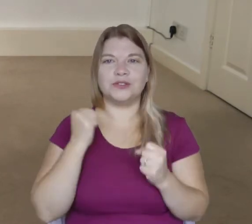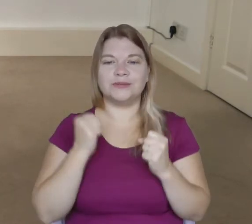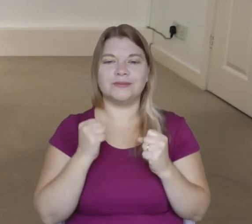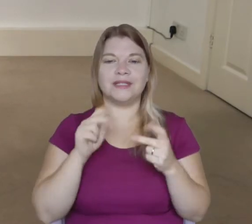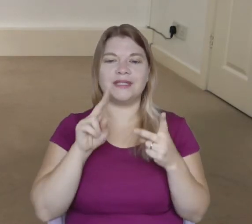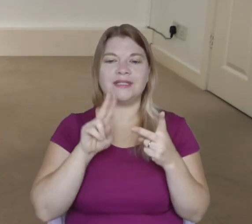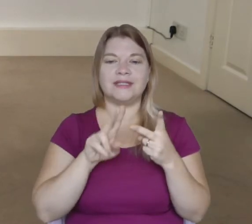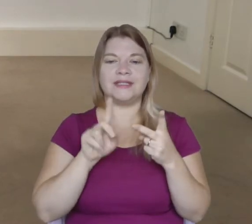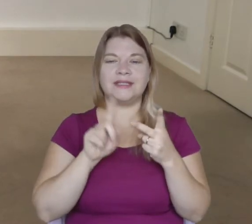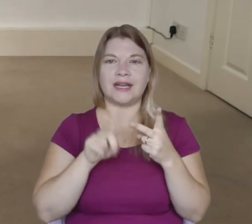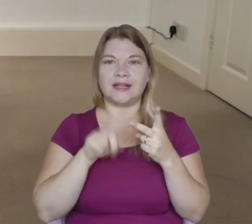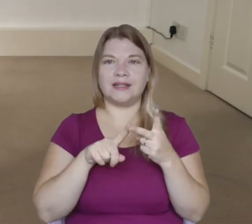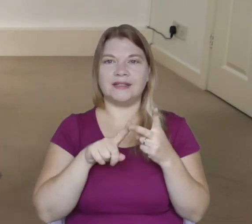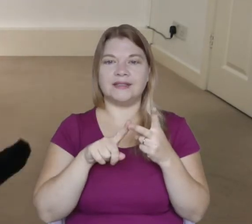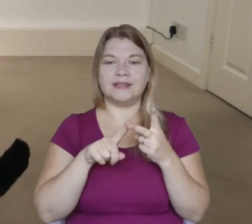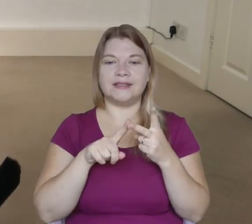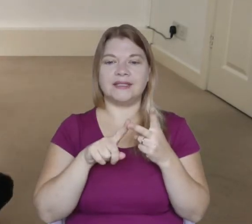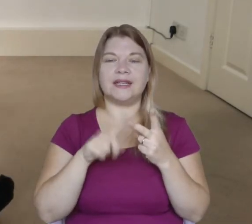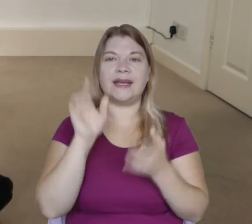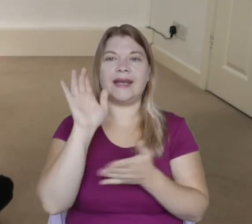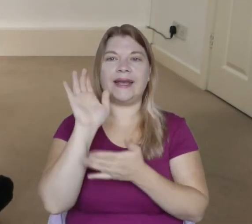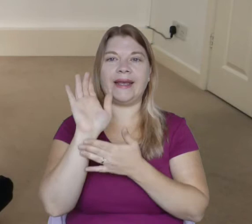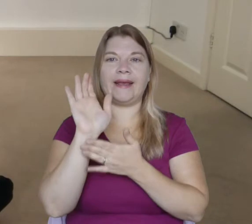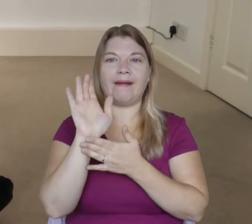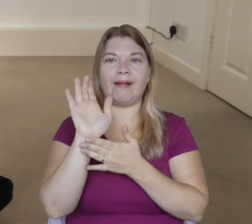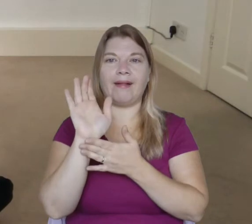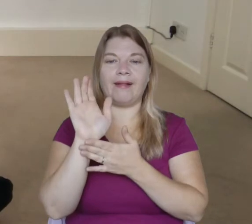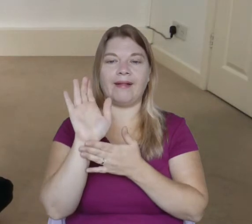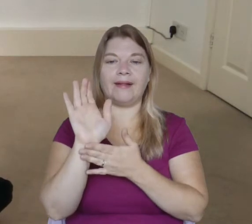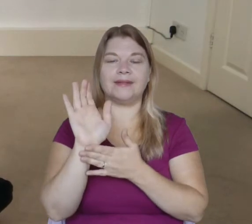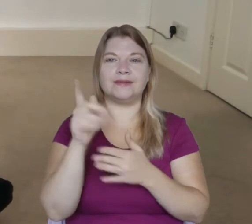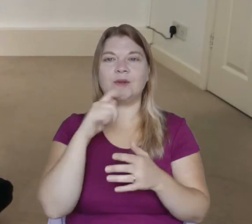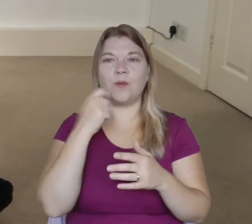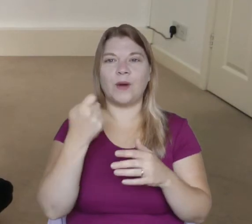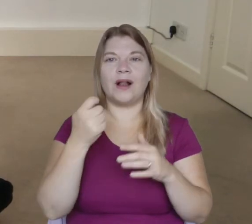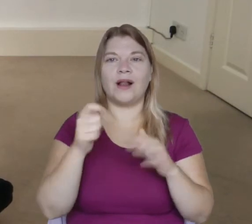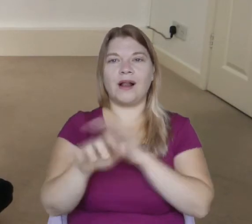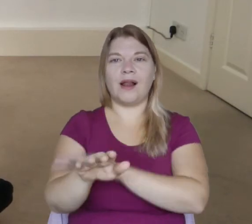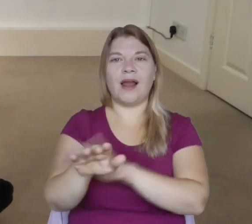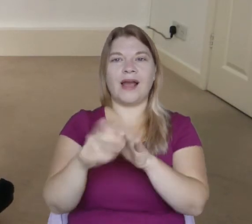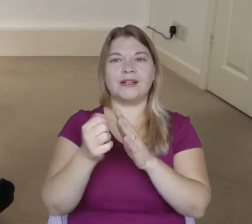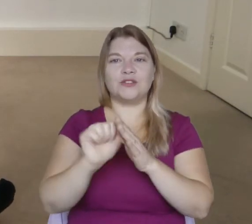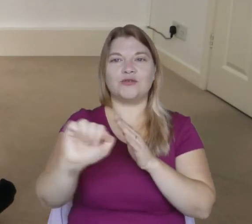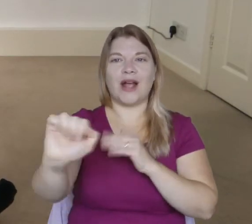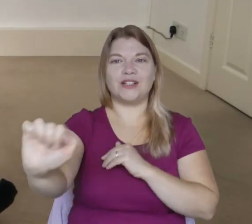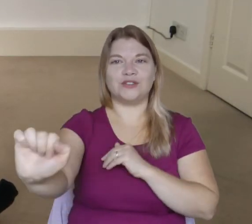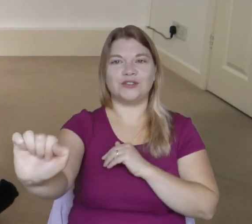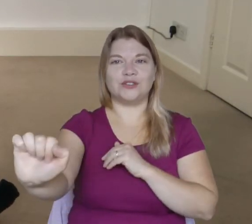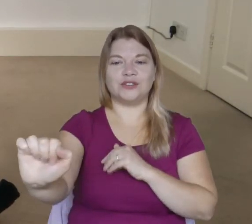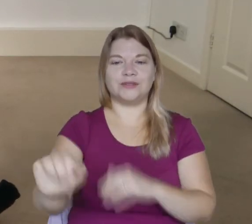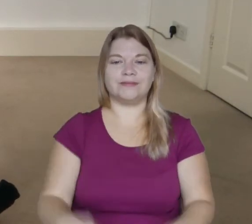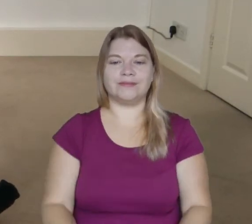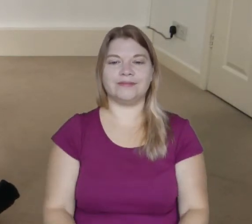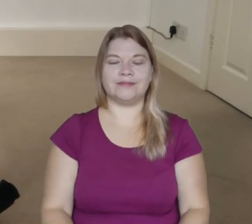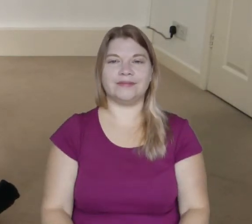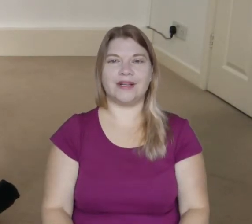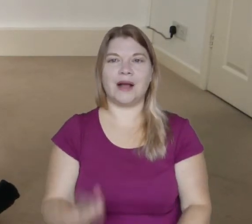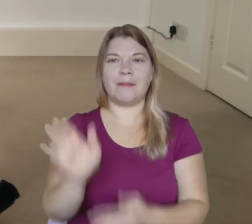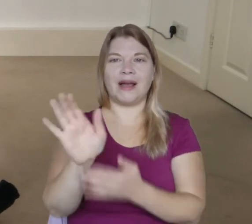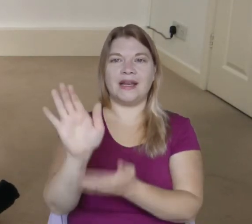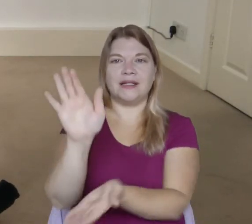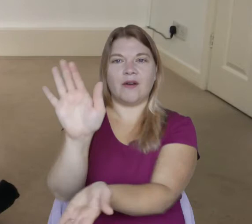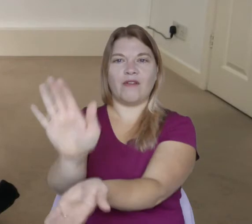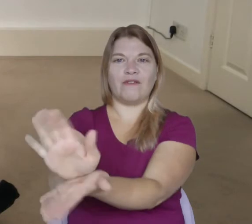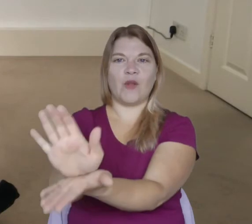is heel taps. So I'm going to extend one leg out in front of me or slightly to the side and dig my heel